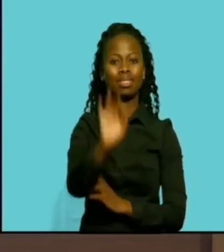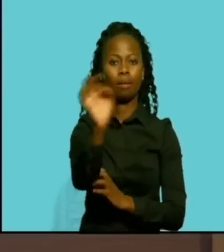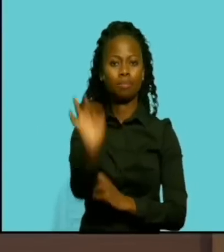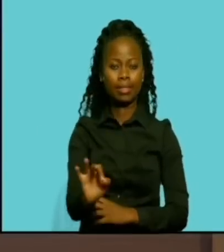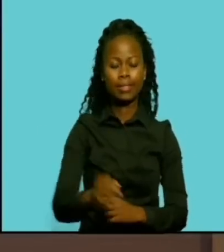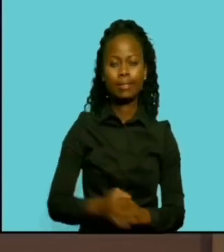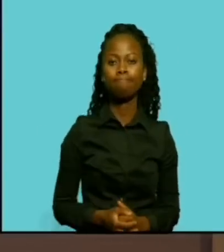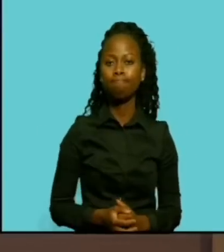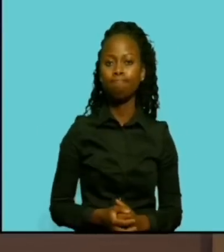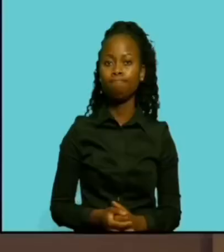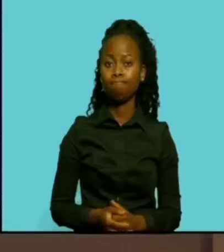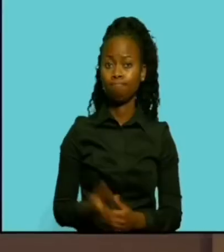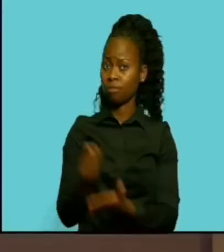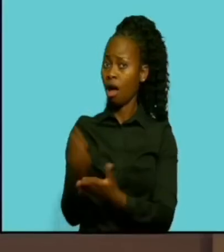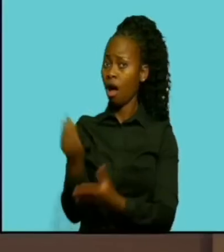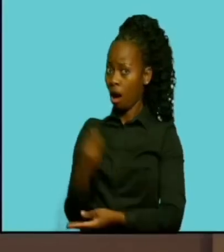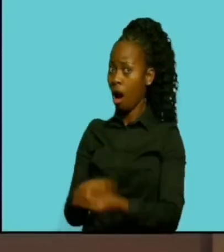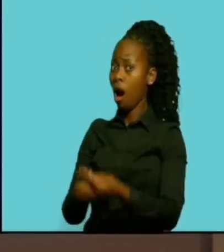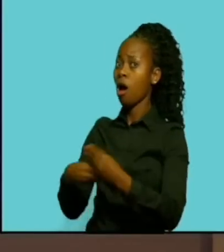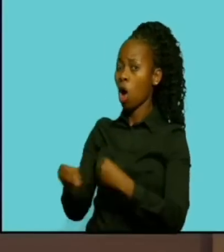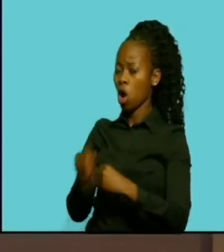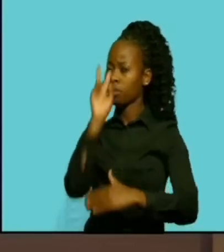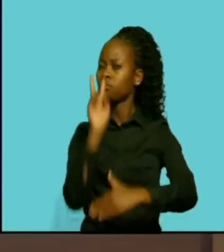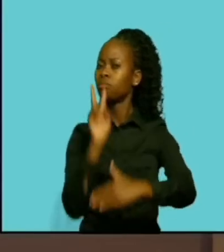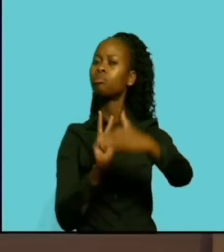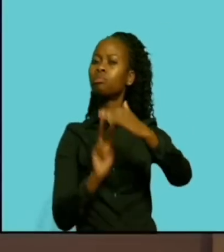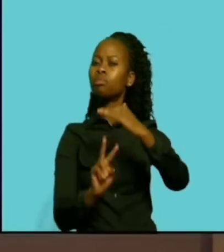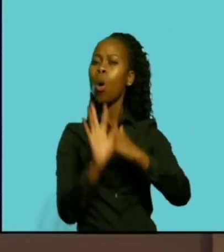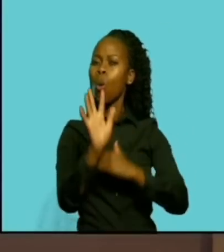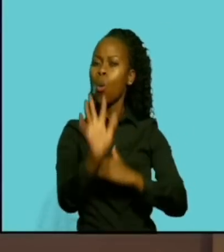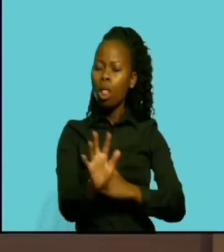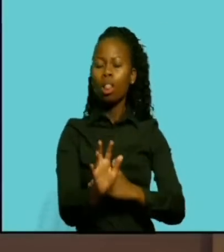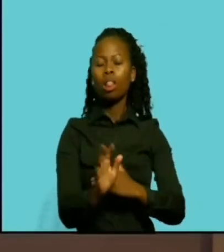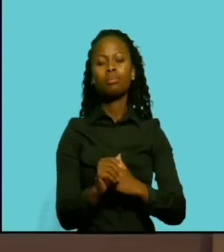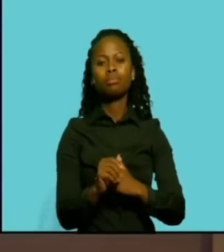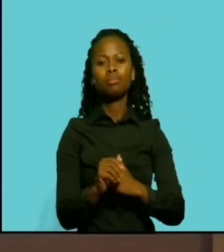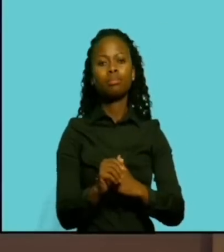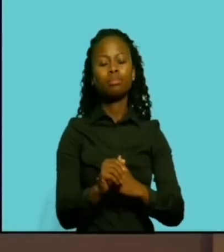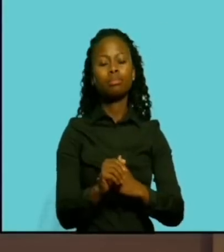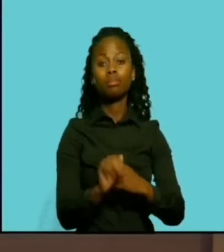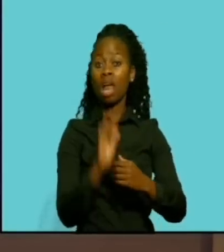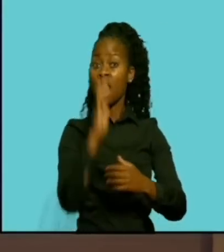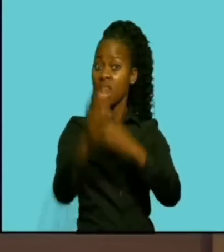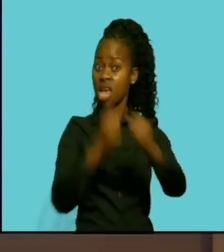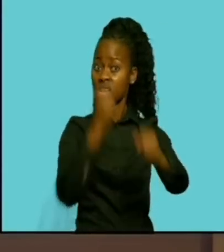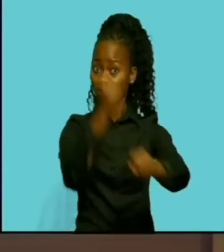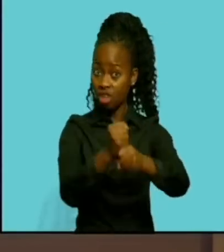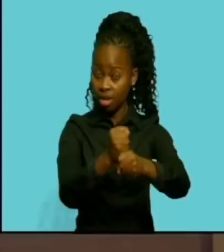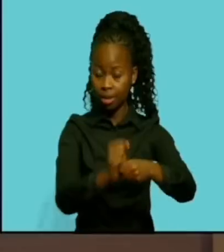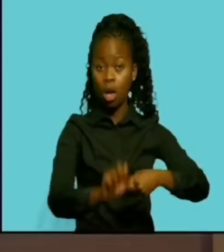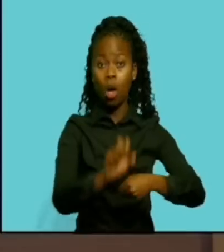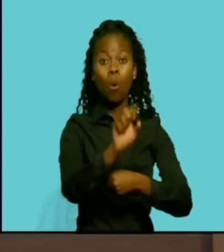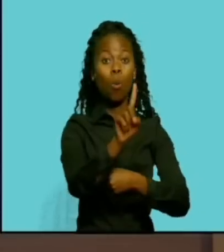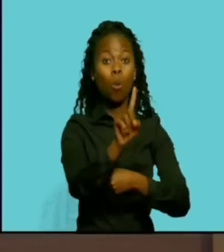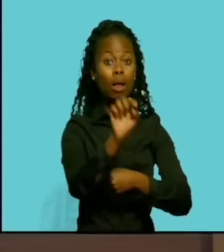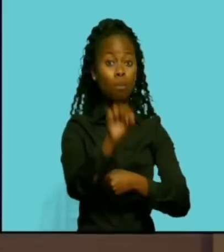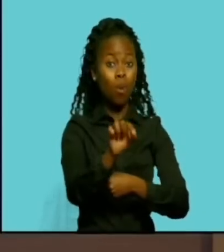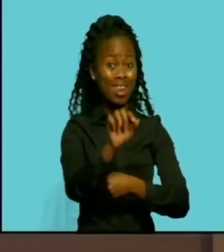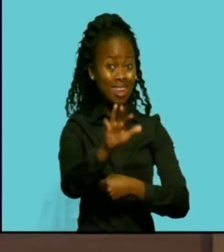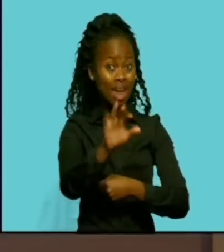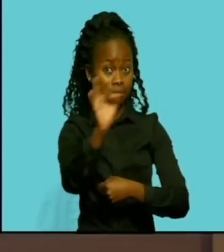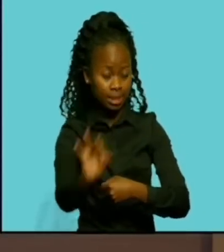The economy is forecast to expand by 1.9% in both 2023 and